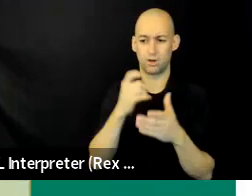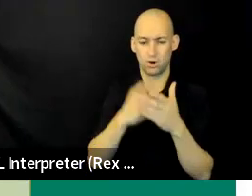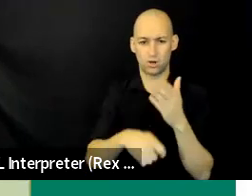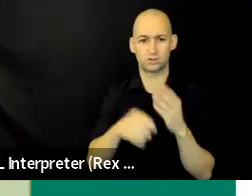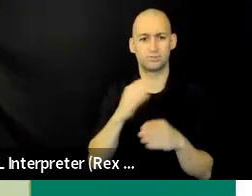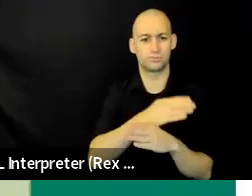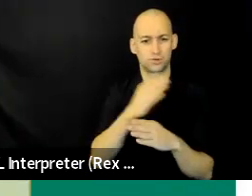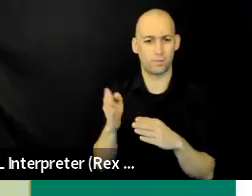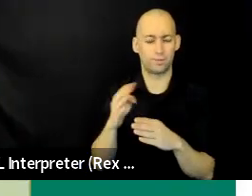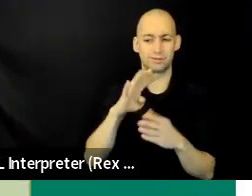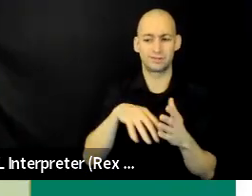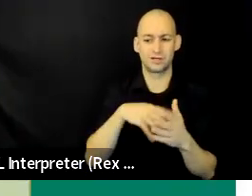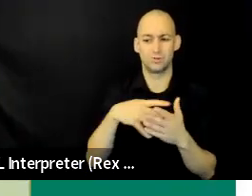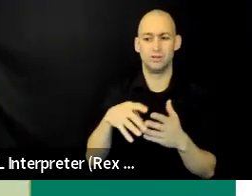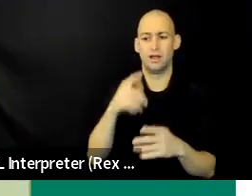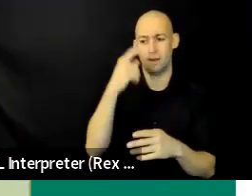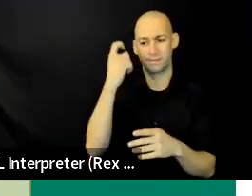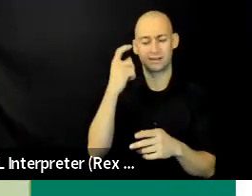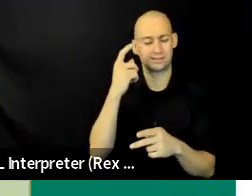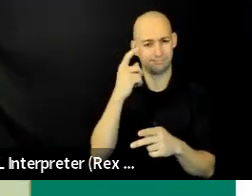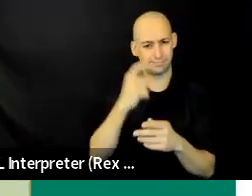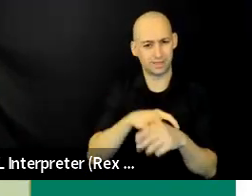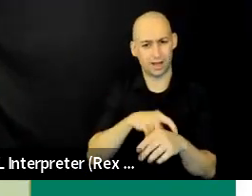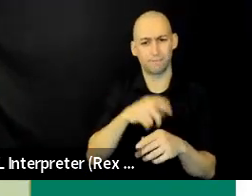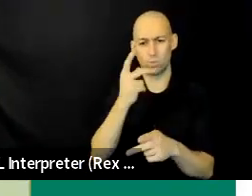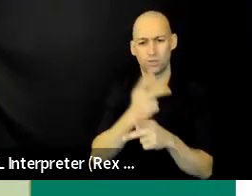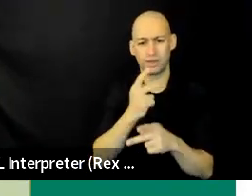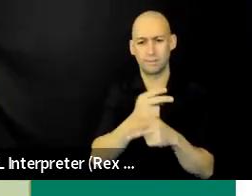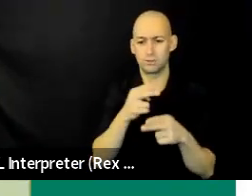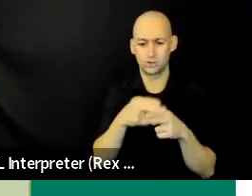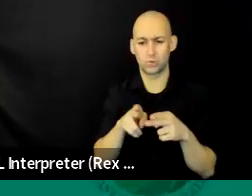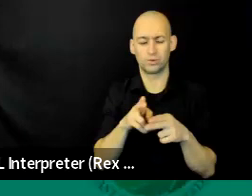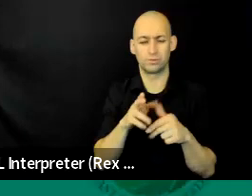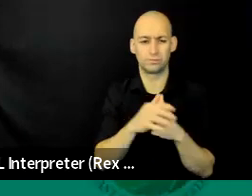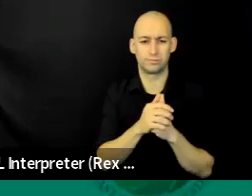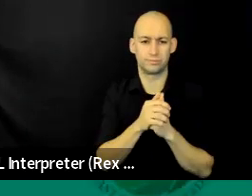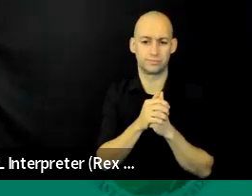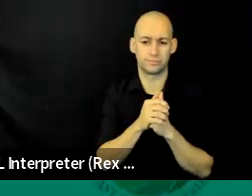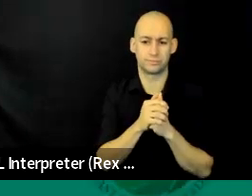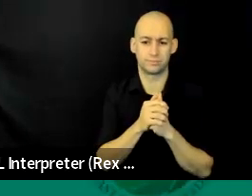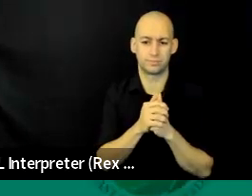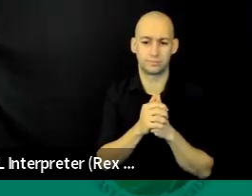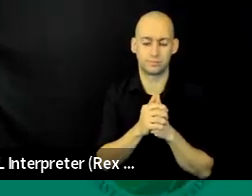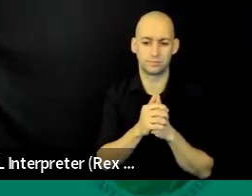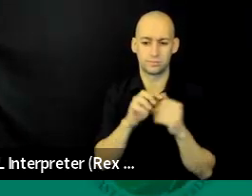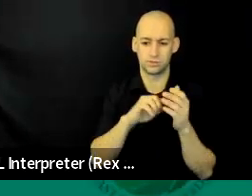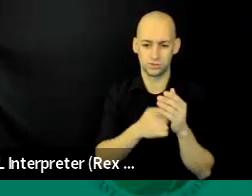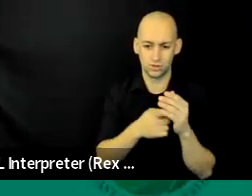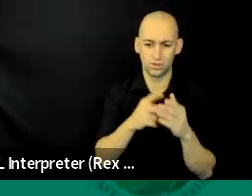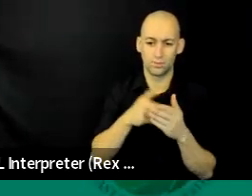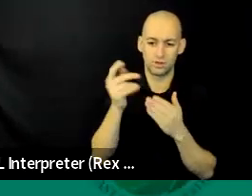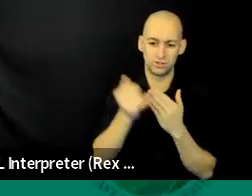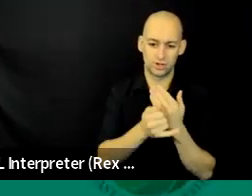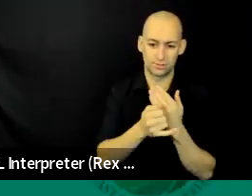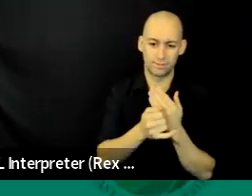schedule. And because of time, we're going to keep this to the short version, please. So next slide. Let's start with the project's context.